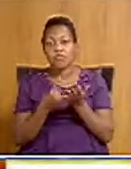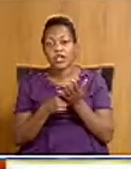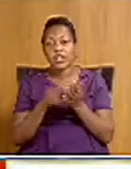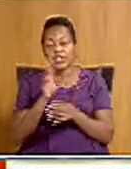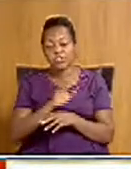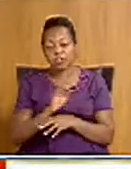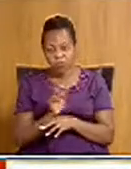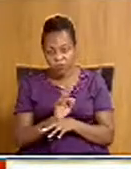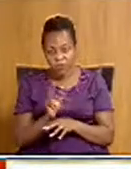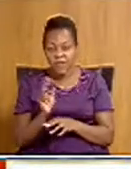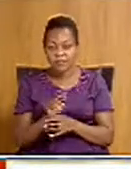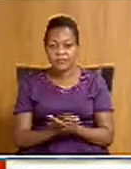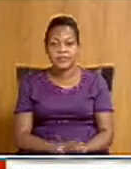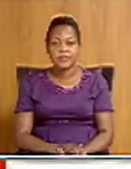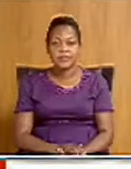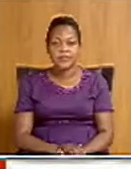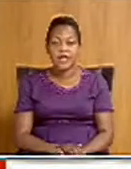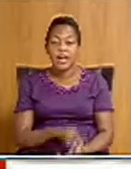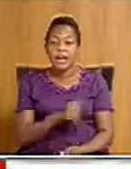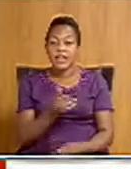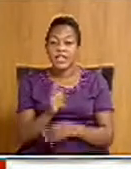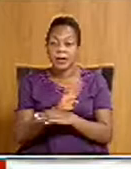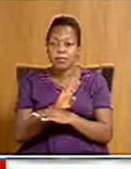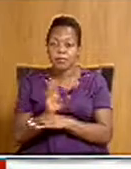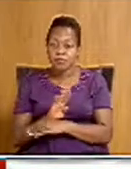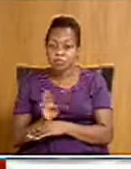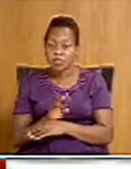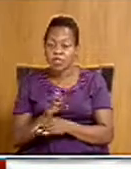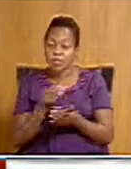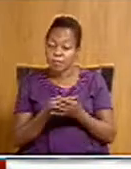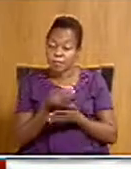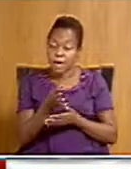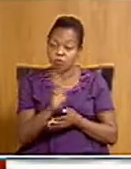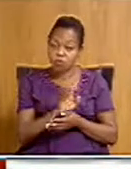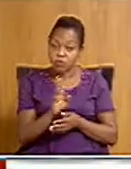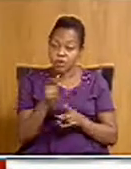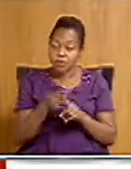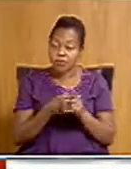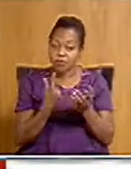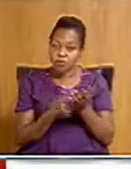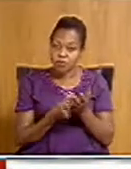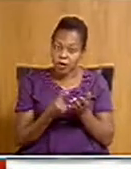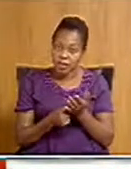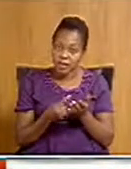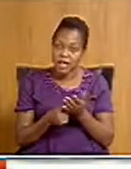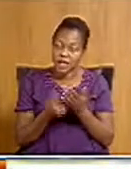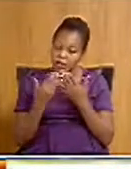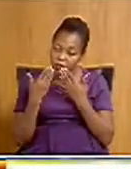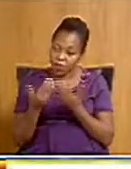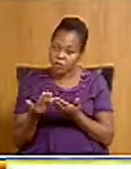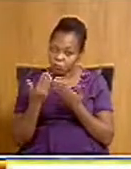Nataka kushukuru His Excellency Ndayishimiye, Burundi, wananunua sukari yetu.